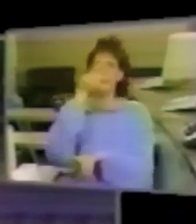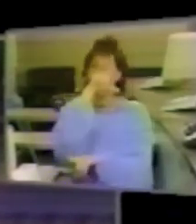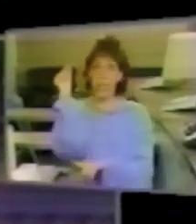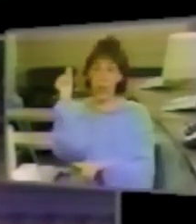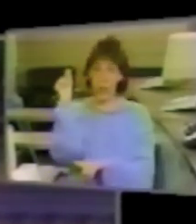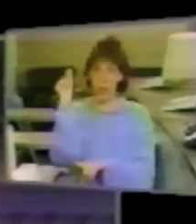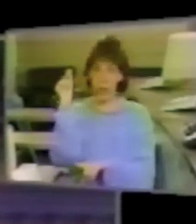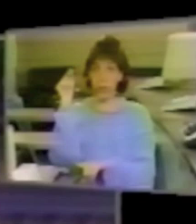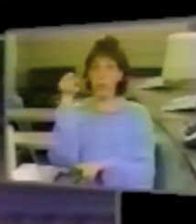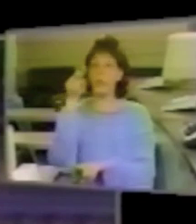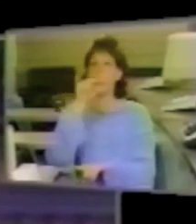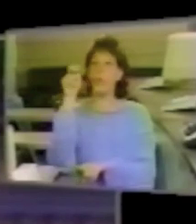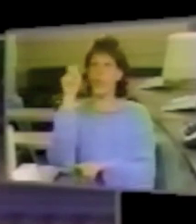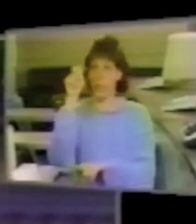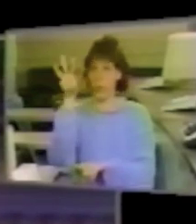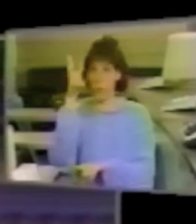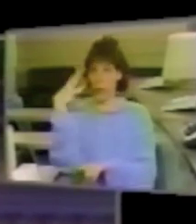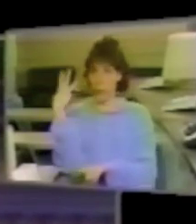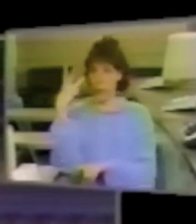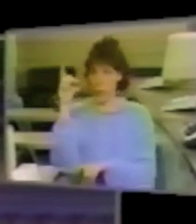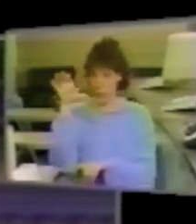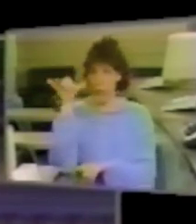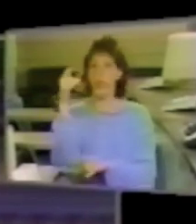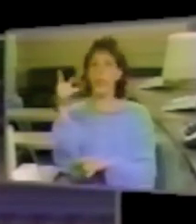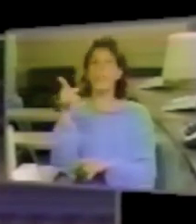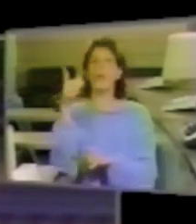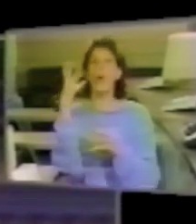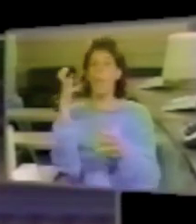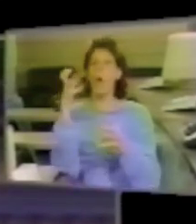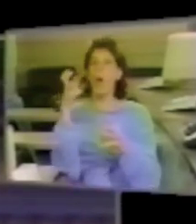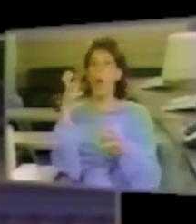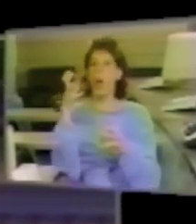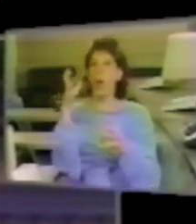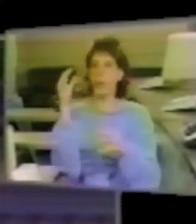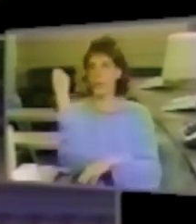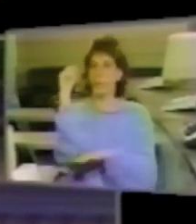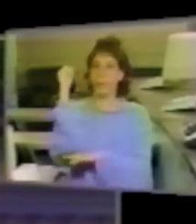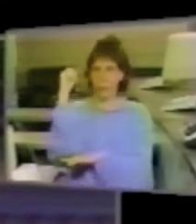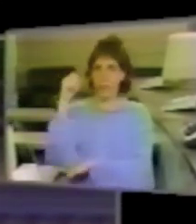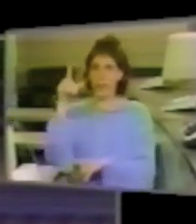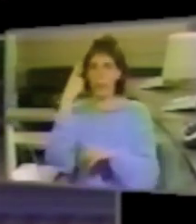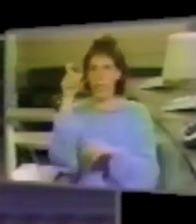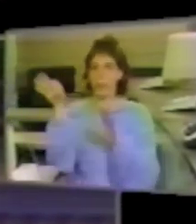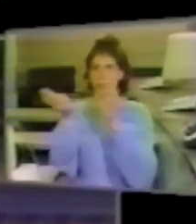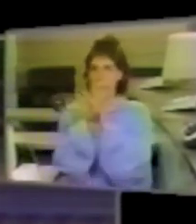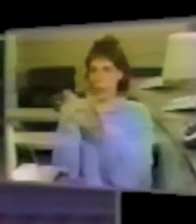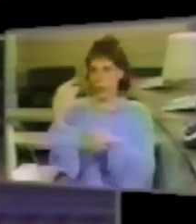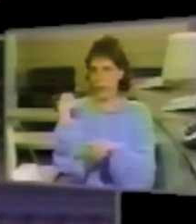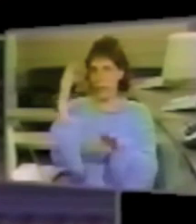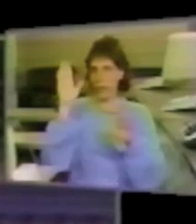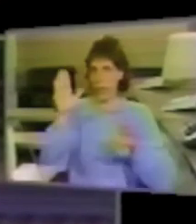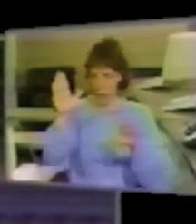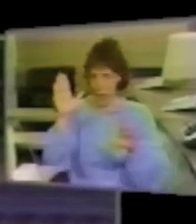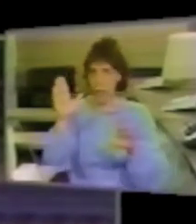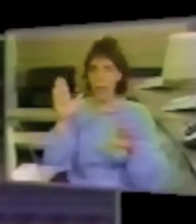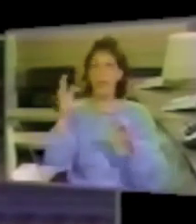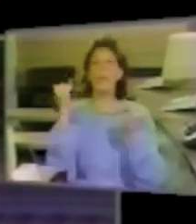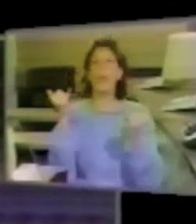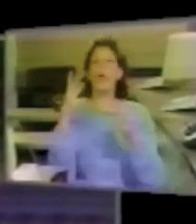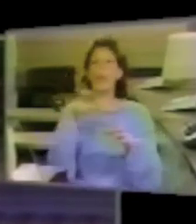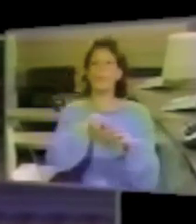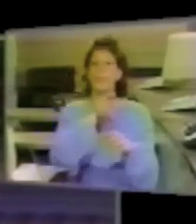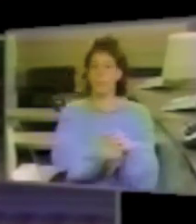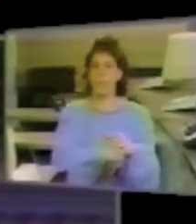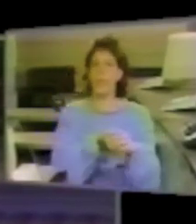to Dr. Elizabeth Zinsser's appointment on Sunday. Phyllis Armstrong reports on the North Carolina educator's decision to step down to make room for the